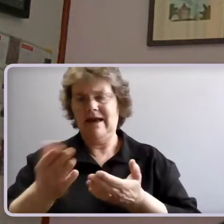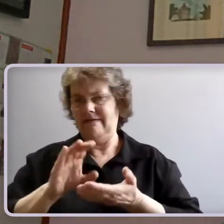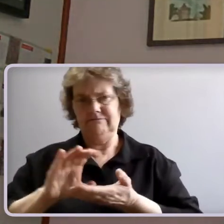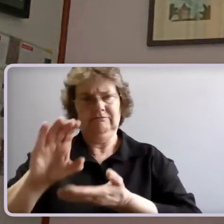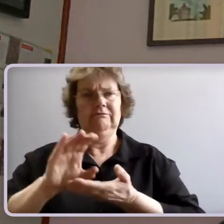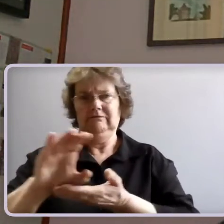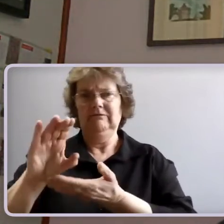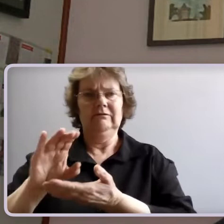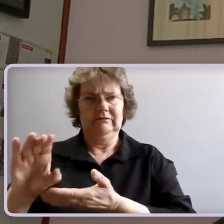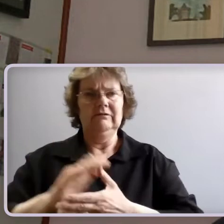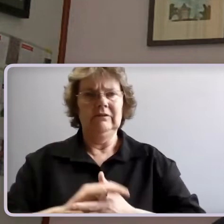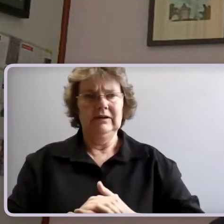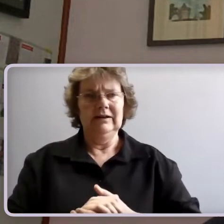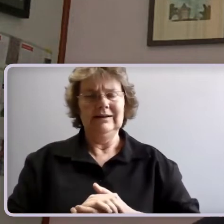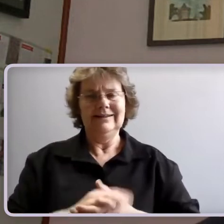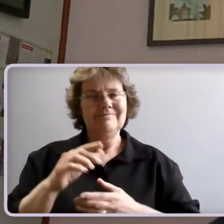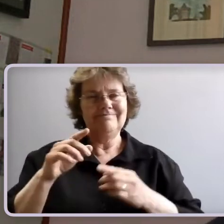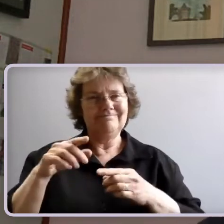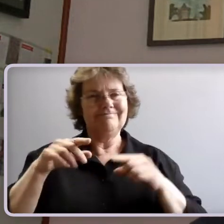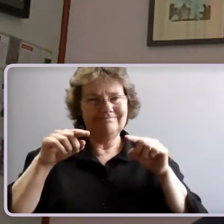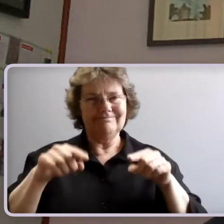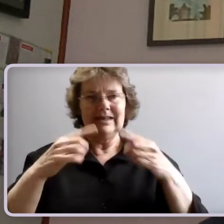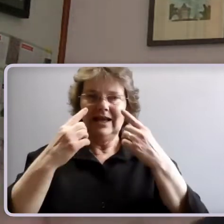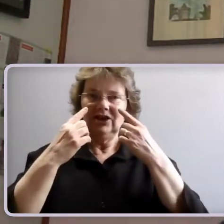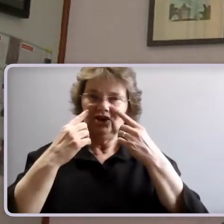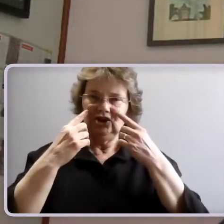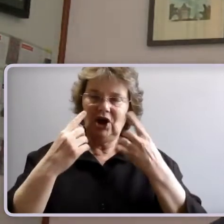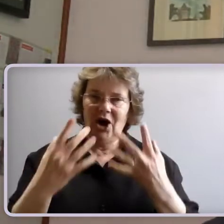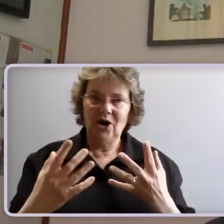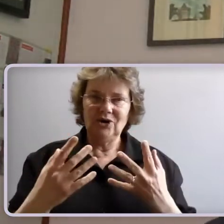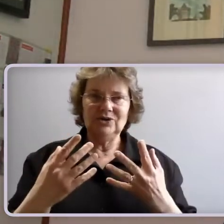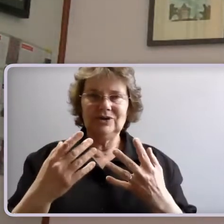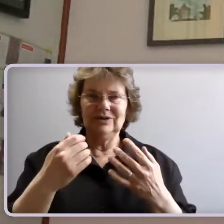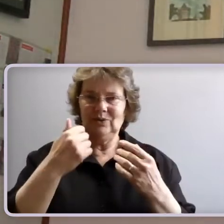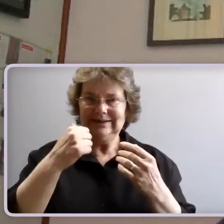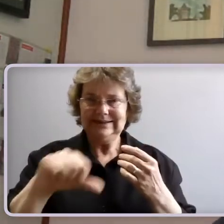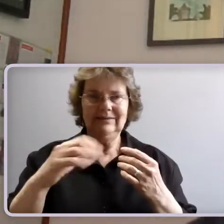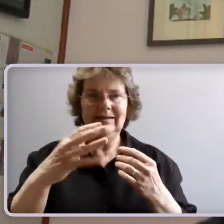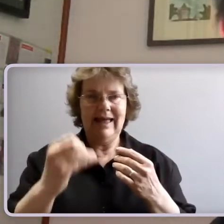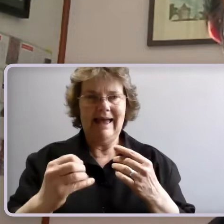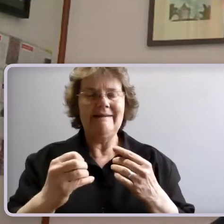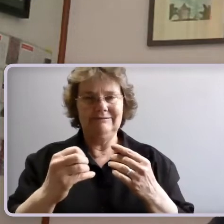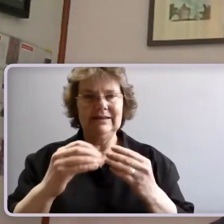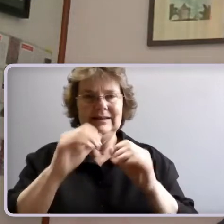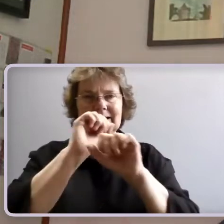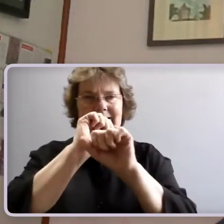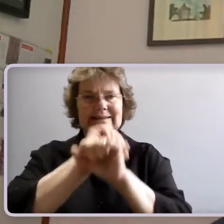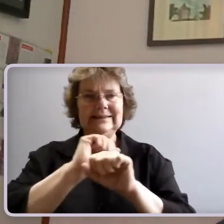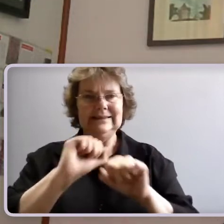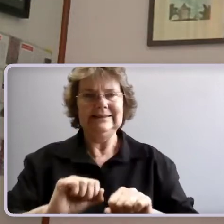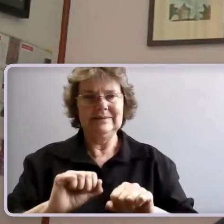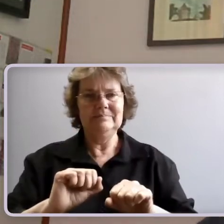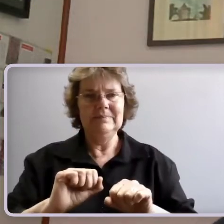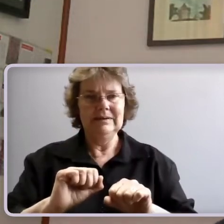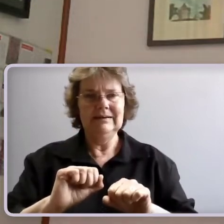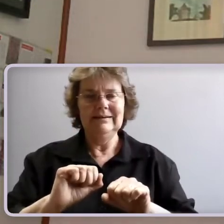dealing with this, a system, a post-colonial sort of, not really post-colonial, but basically a system